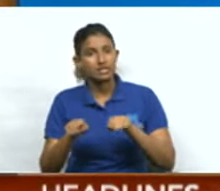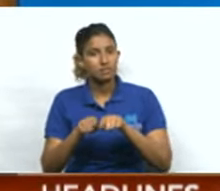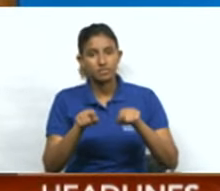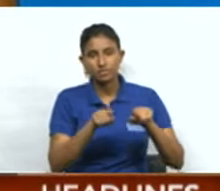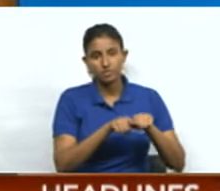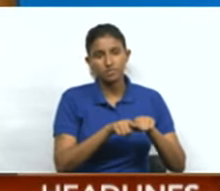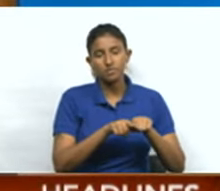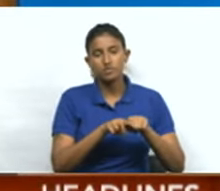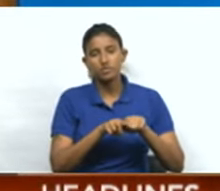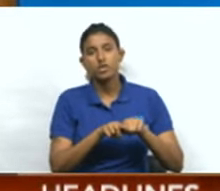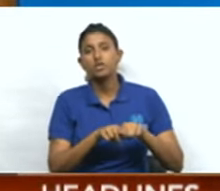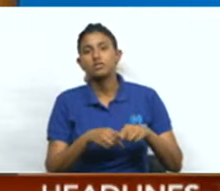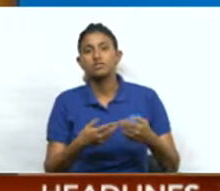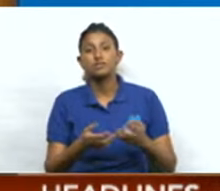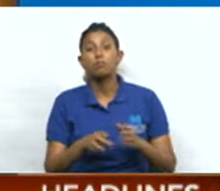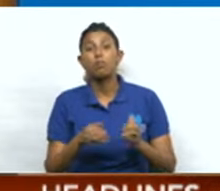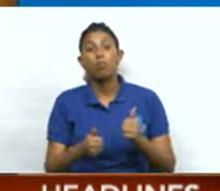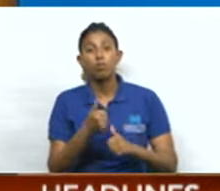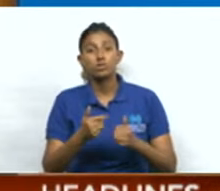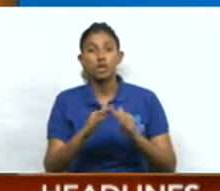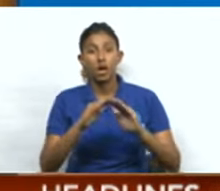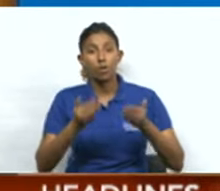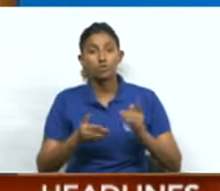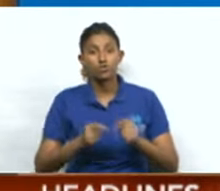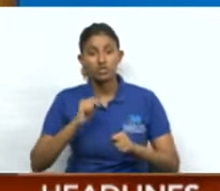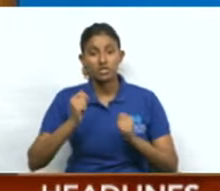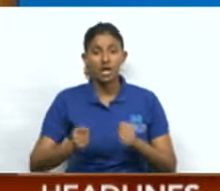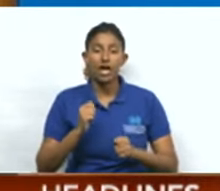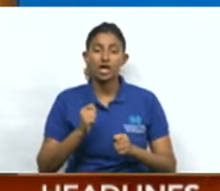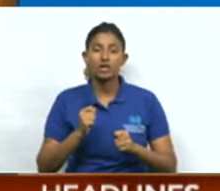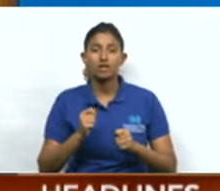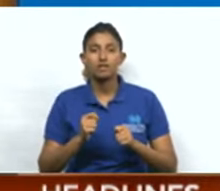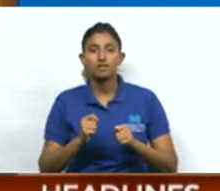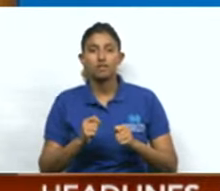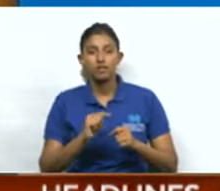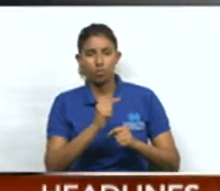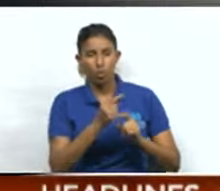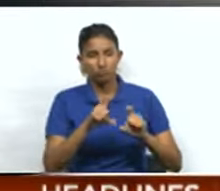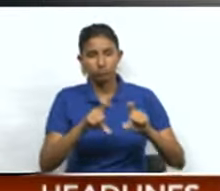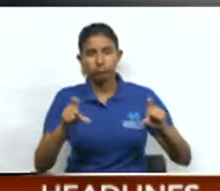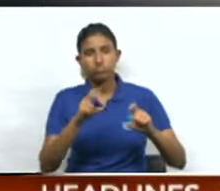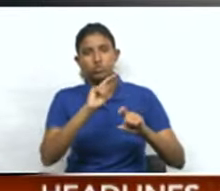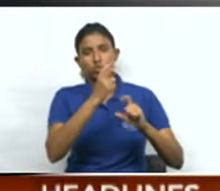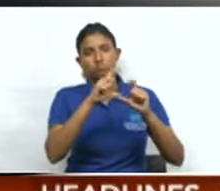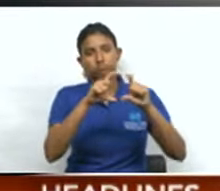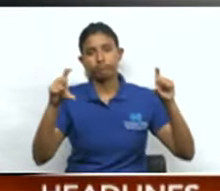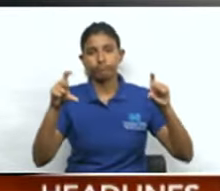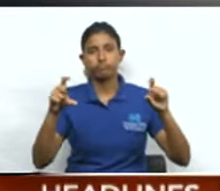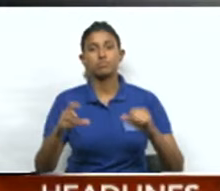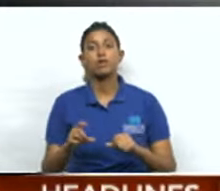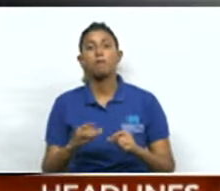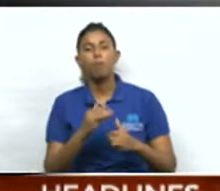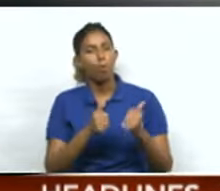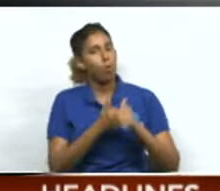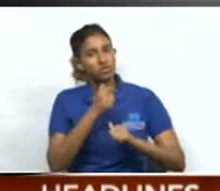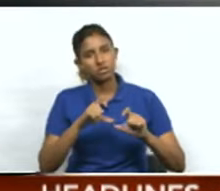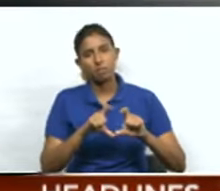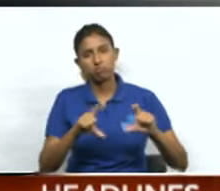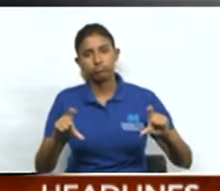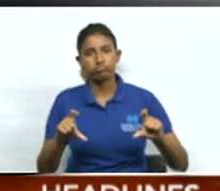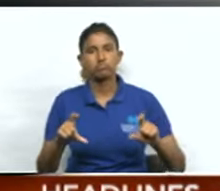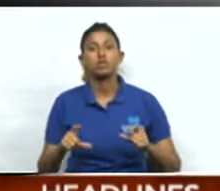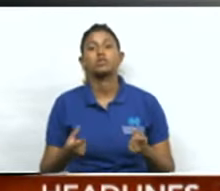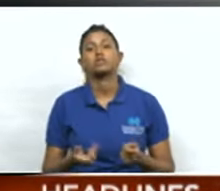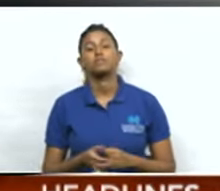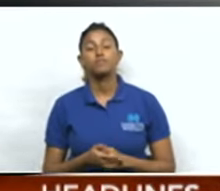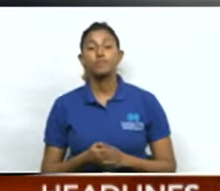of households in Trinidad and Tobago, their bill is in that region. He adds that government can potentially tweak